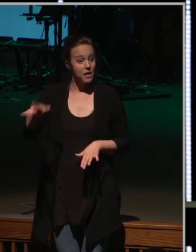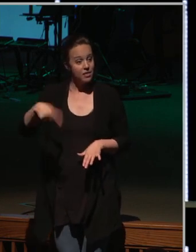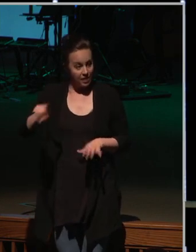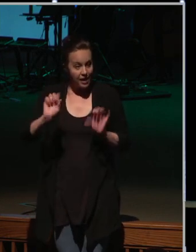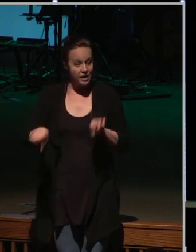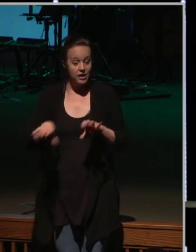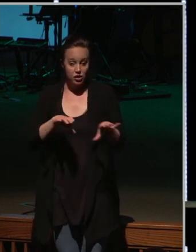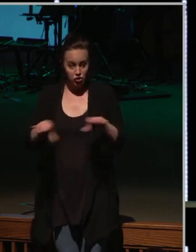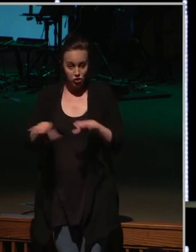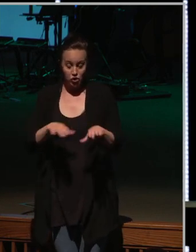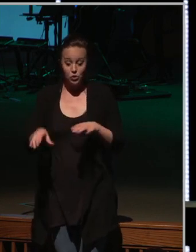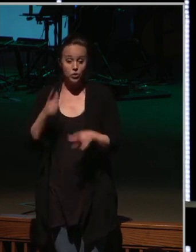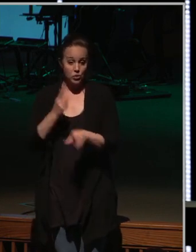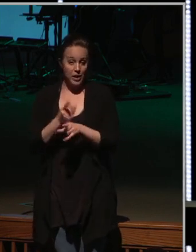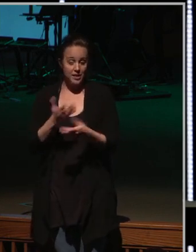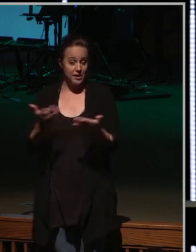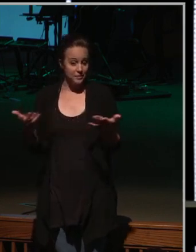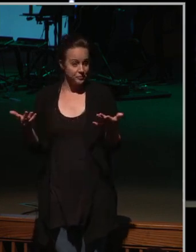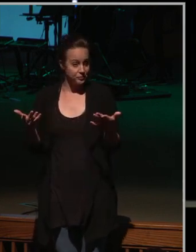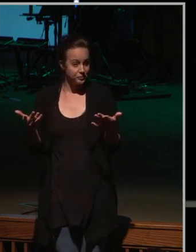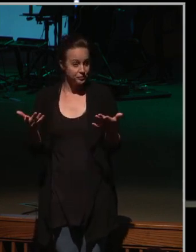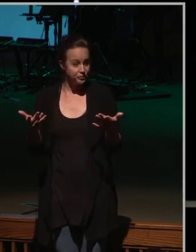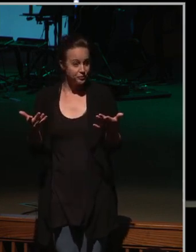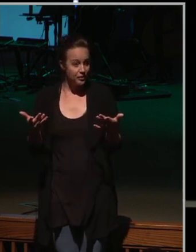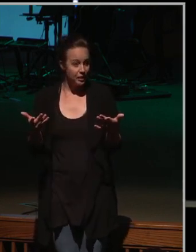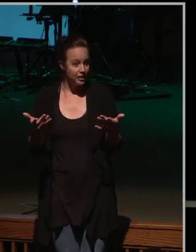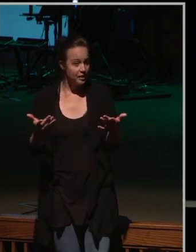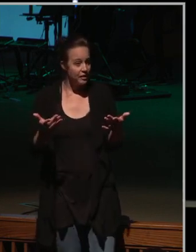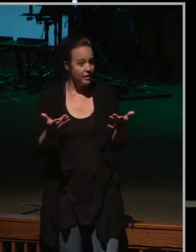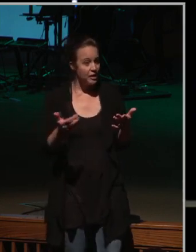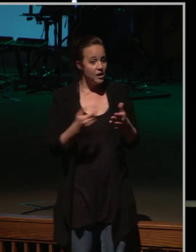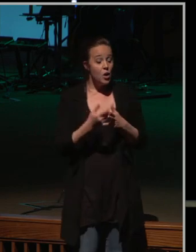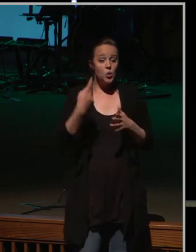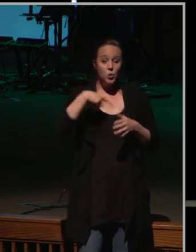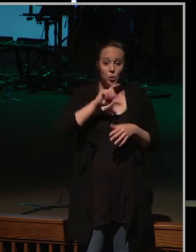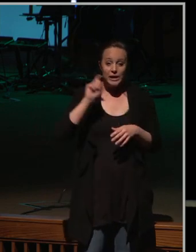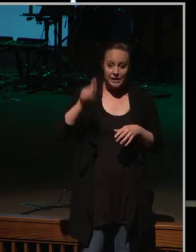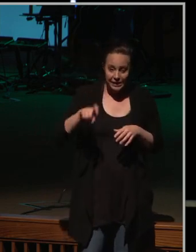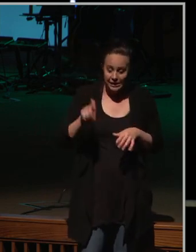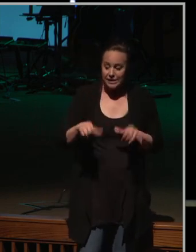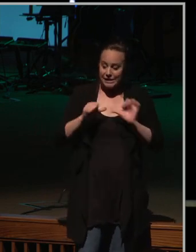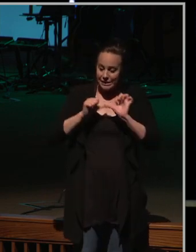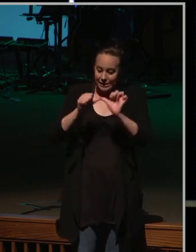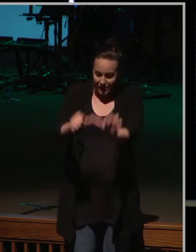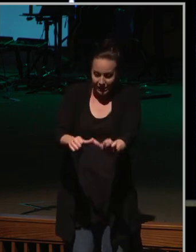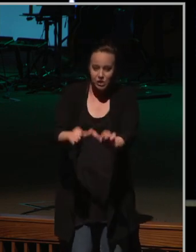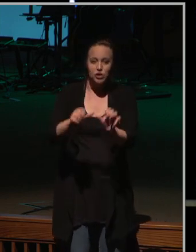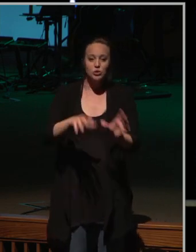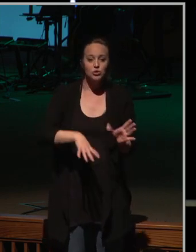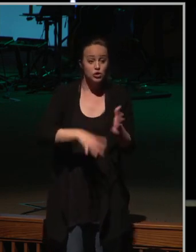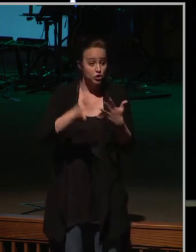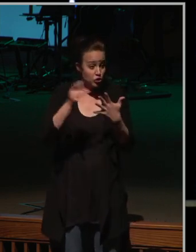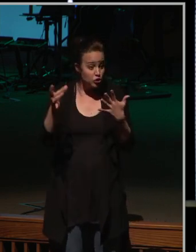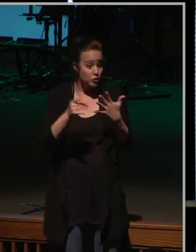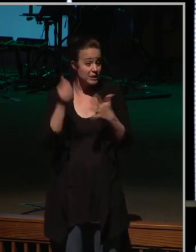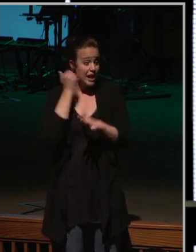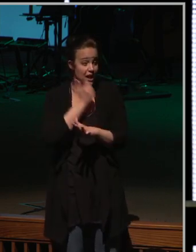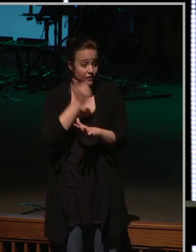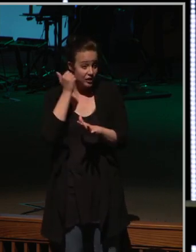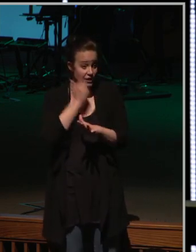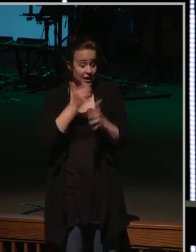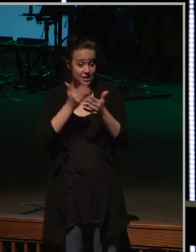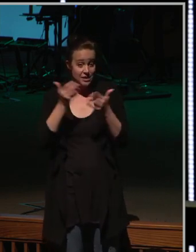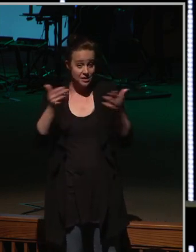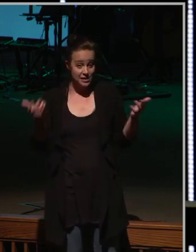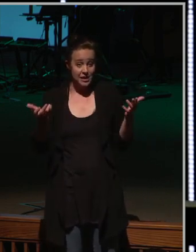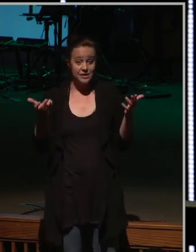And so from those first humans all the way up until today, we continue to choose the things that we want to do over the things of God. And that is called sin, and that